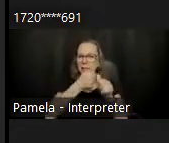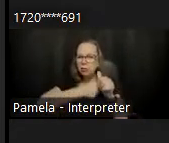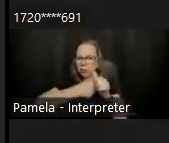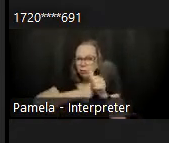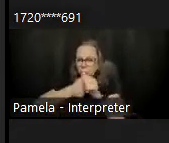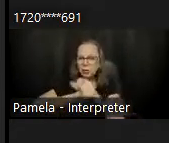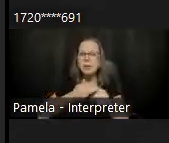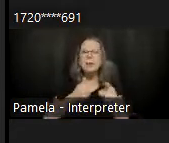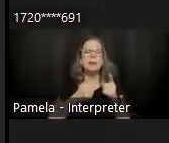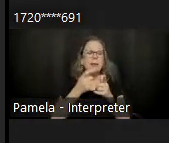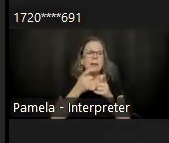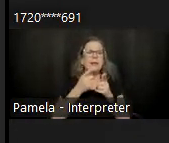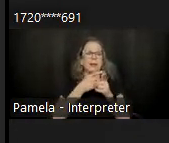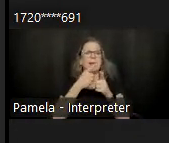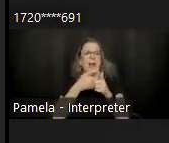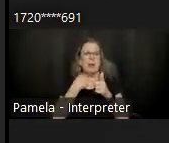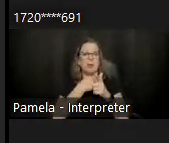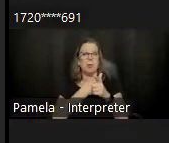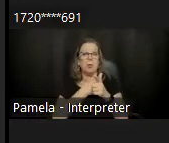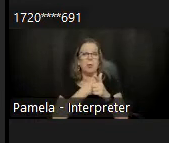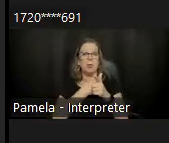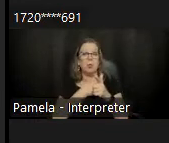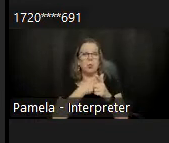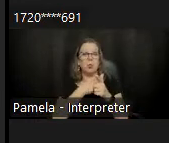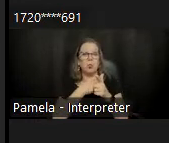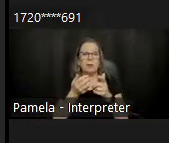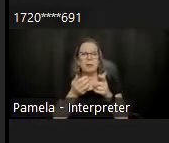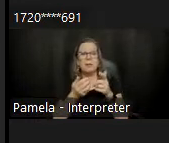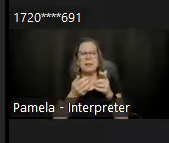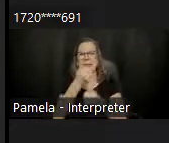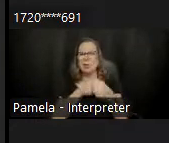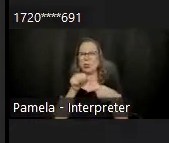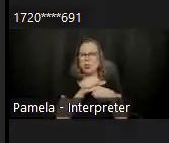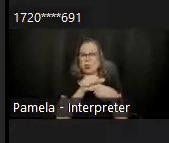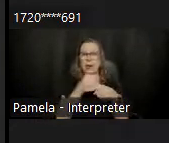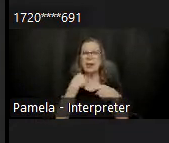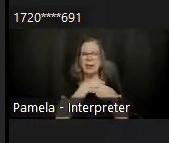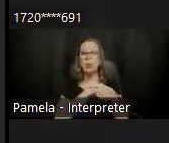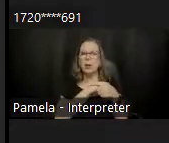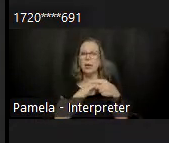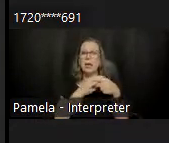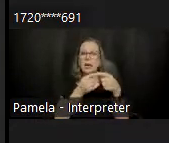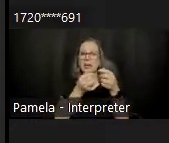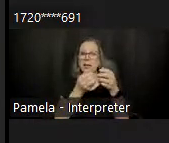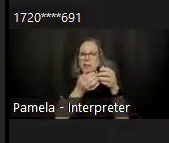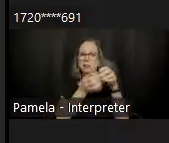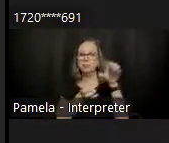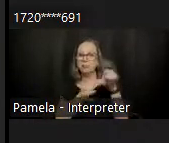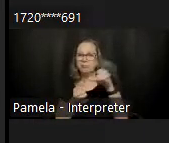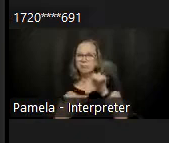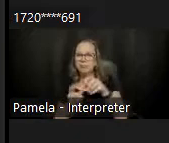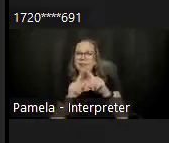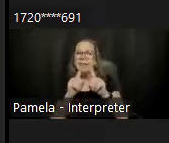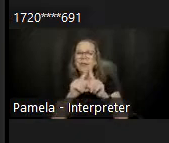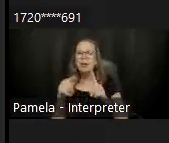So then we actually split up each of the trainings into roadmap phases. And so we have all